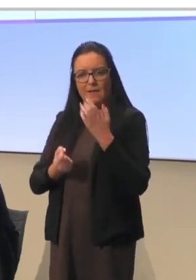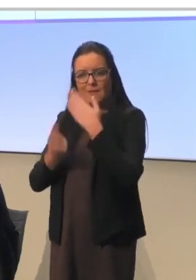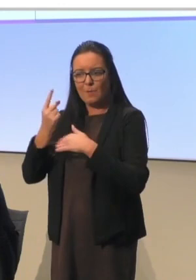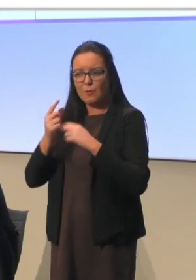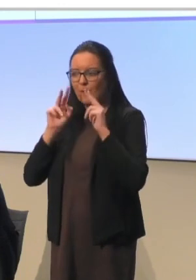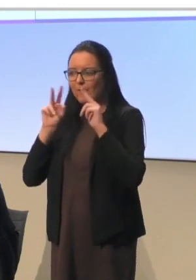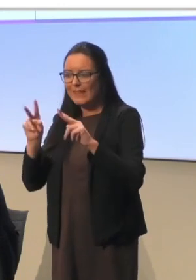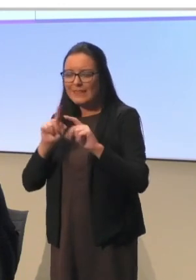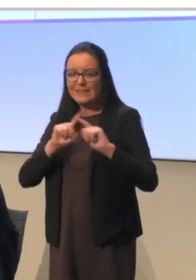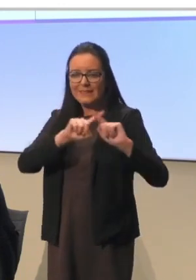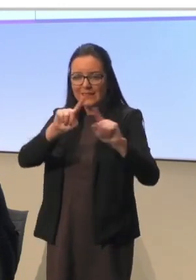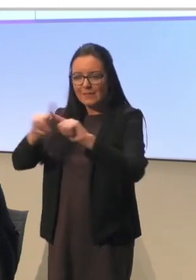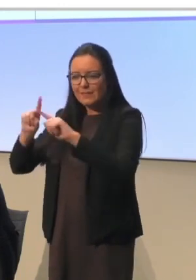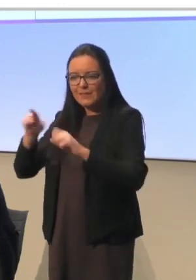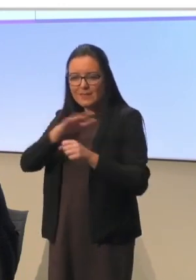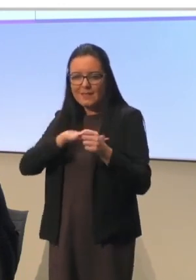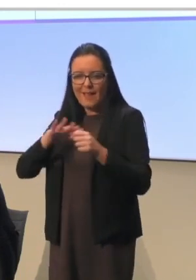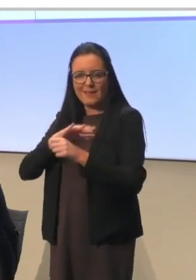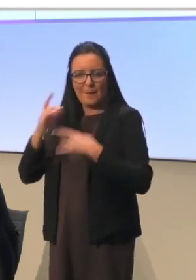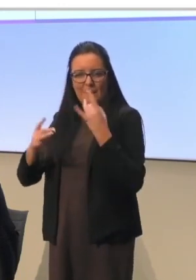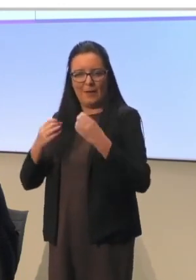settings and to kind of make informed decisions.